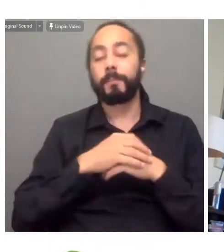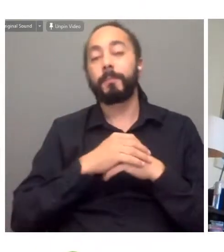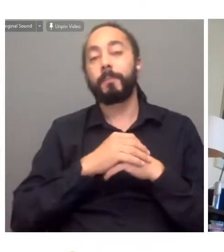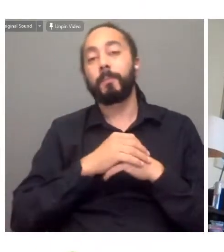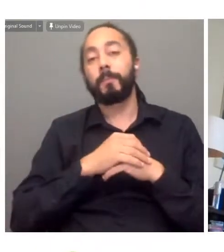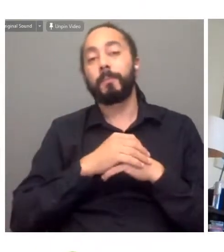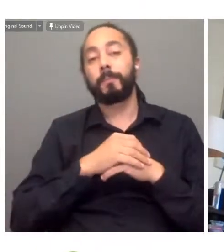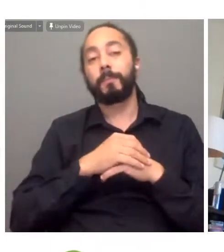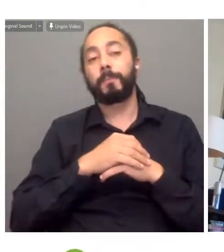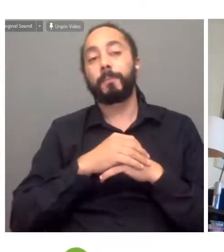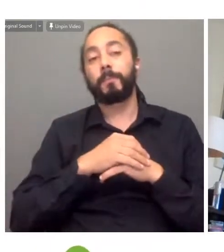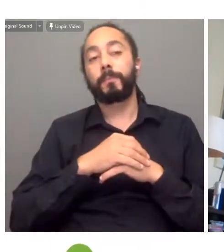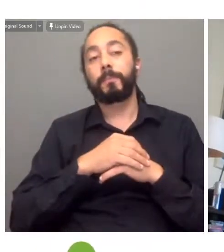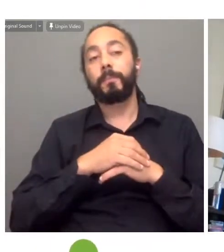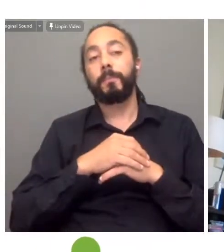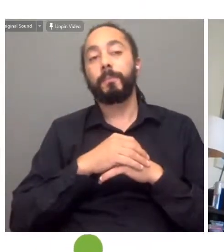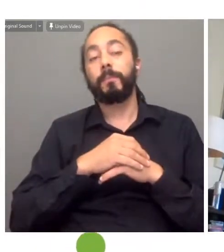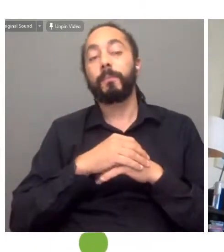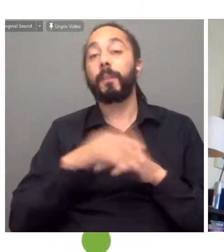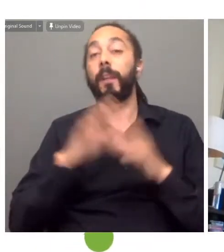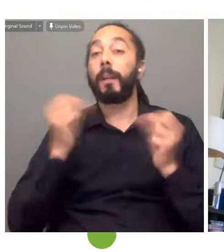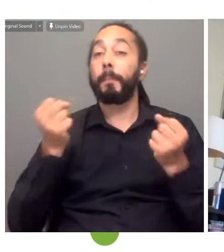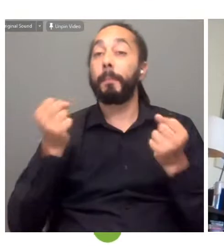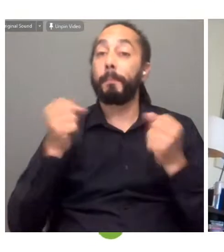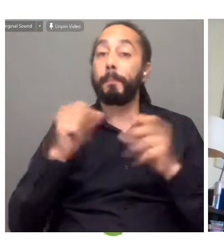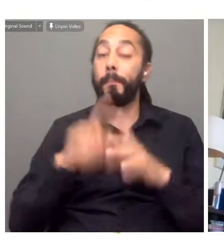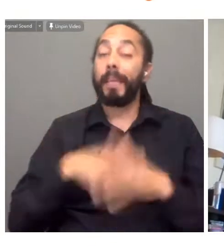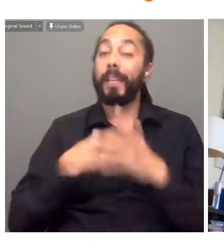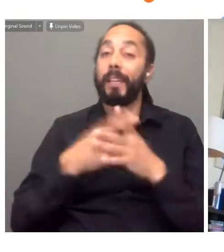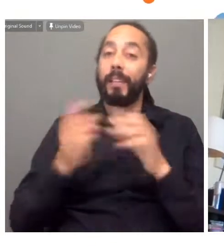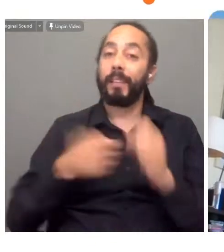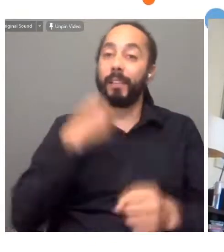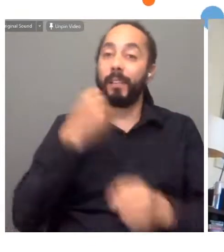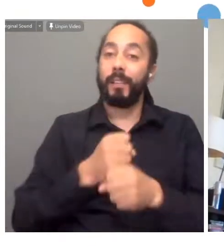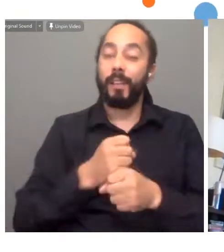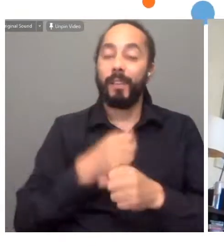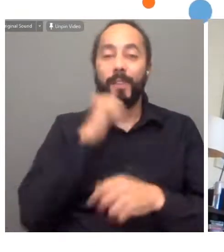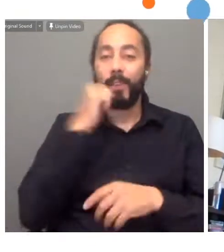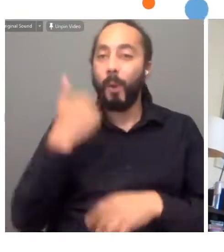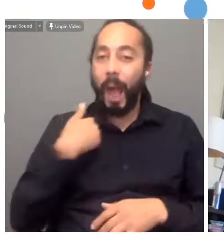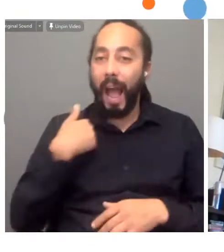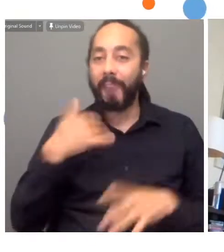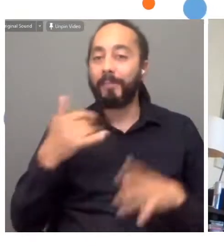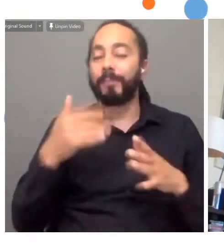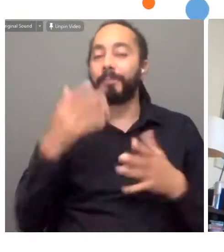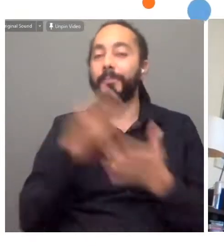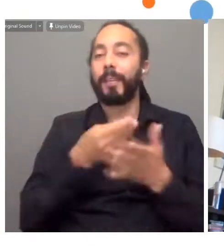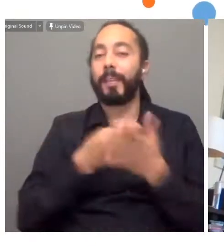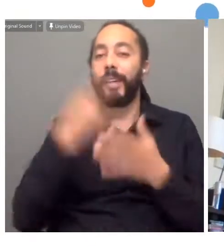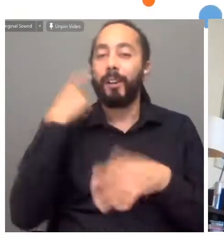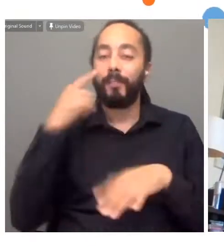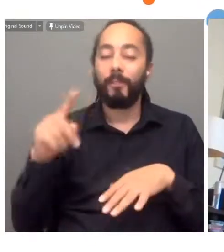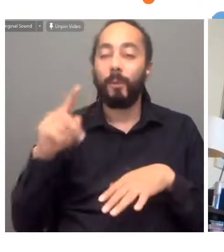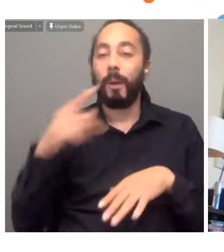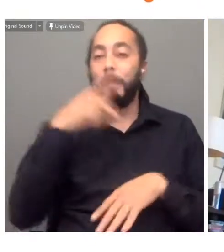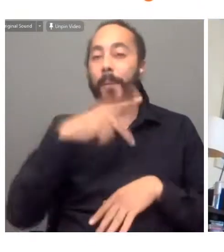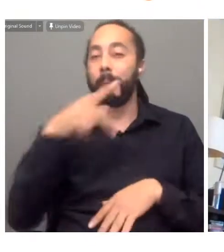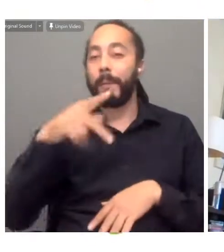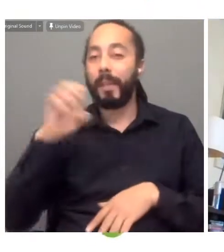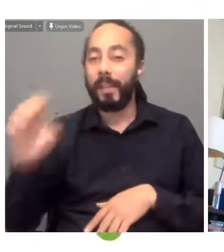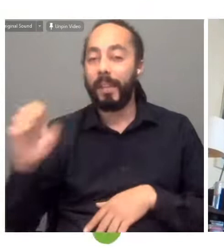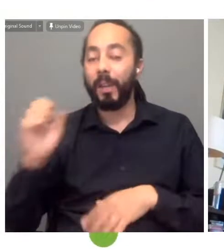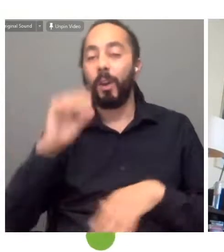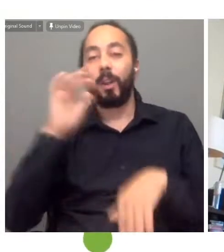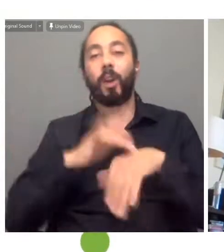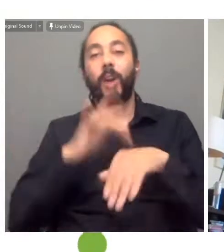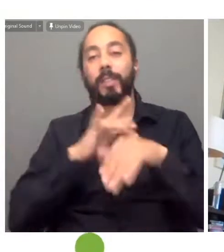there are probably not many organizations that had line items for PPE, plexiglass, or contact tracing programs. So related